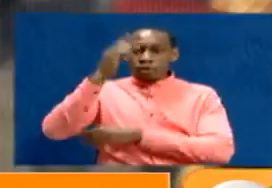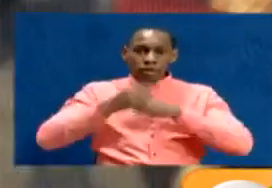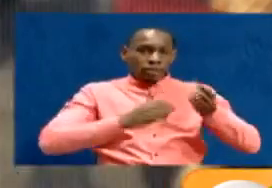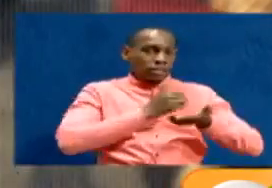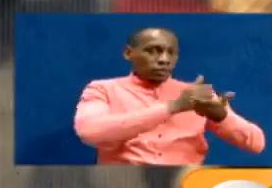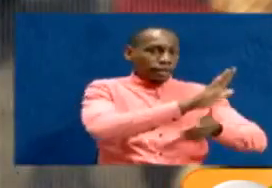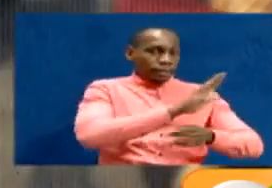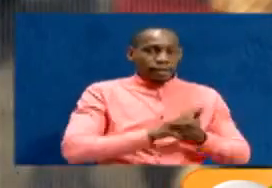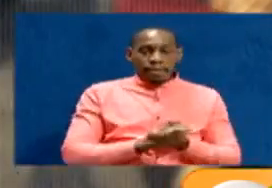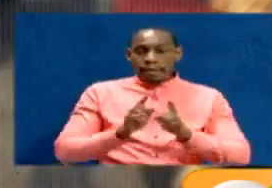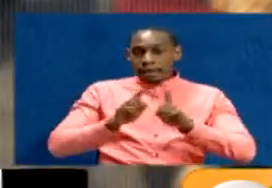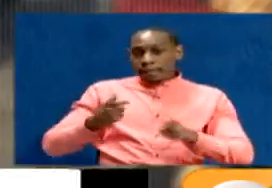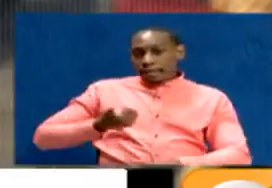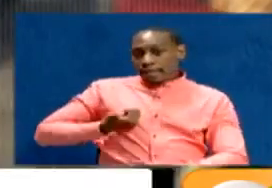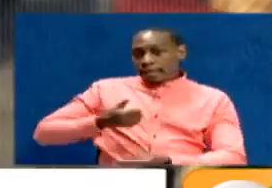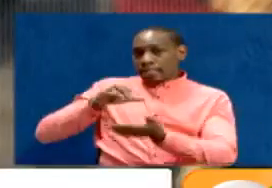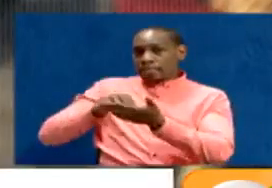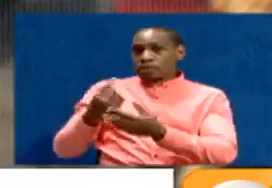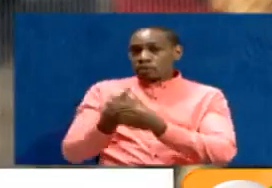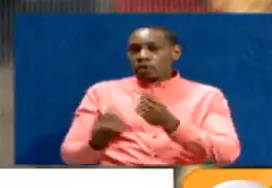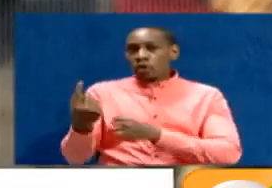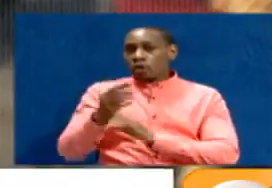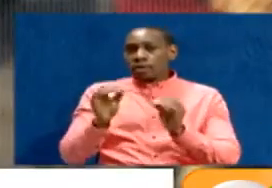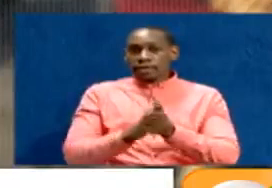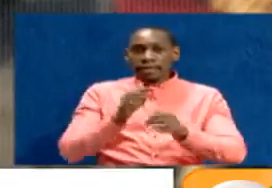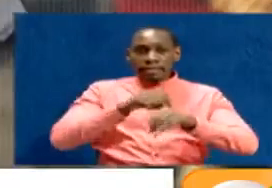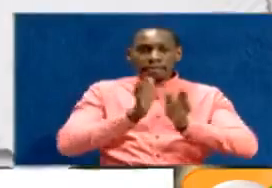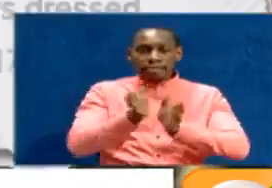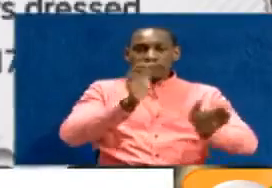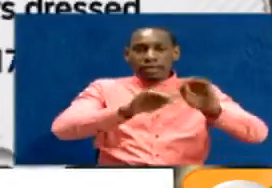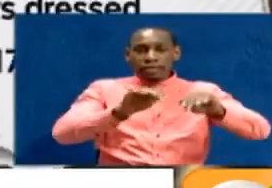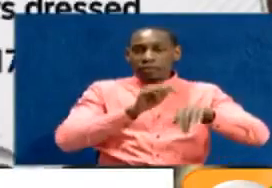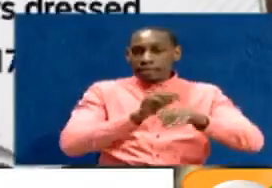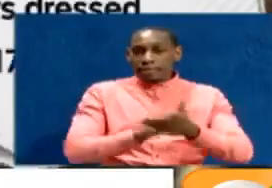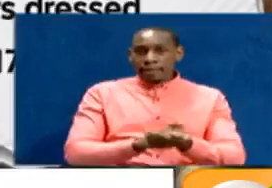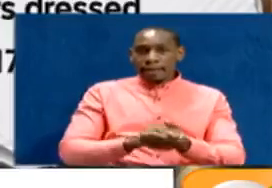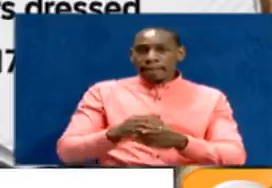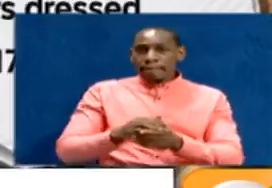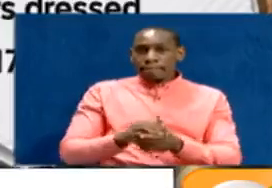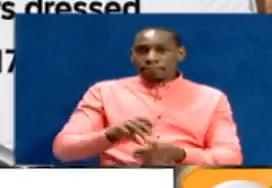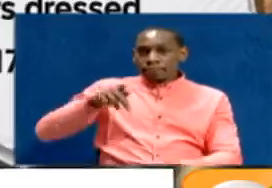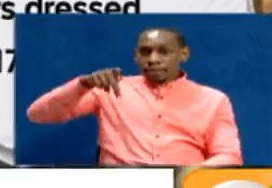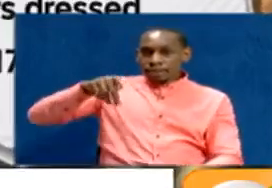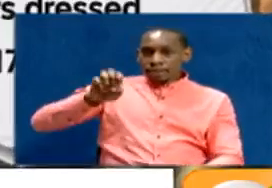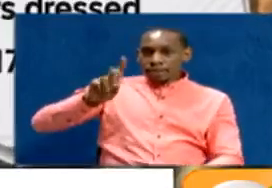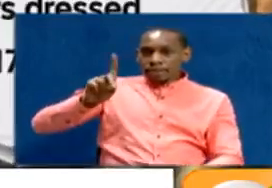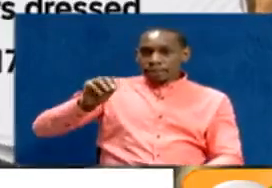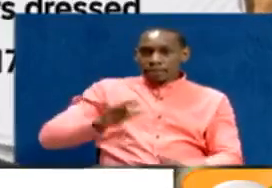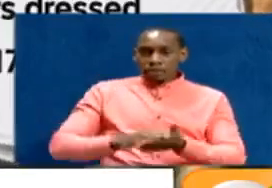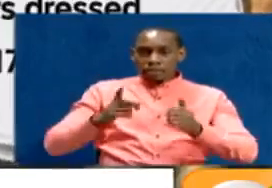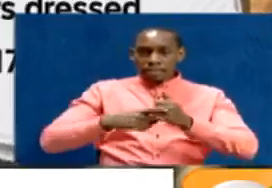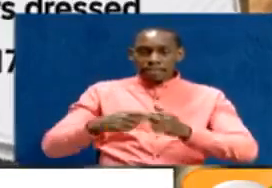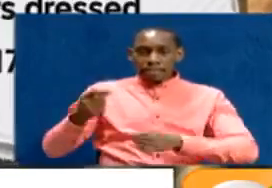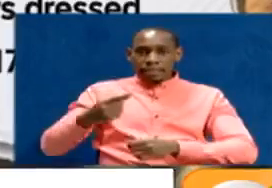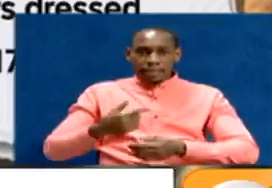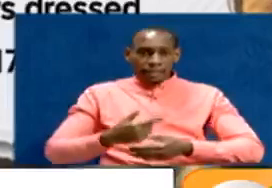tu. Unfortunately, Morah's incident is not isolated during the general elections period. Samantha Pendo, a 6-month-old baby, died